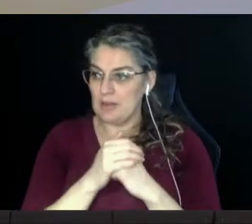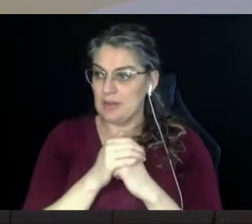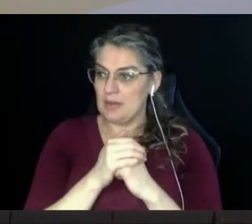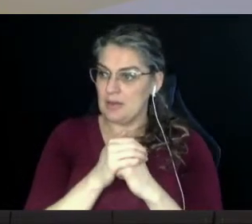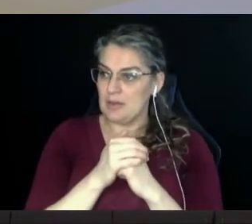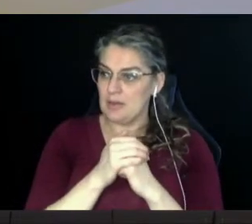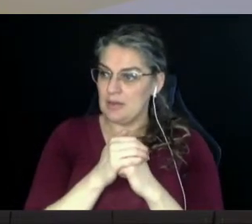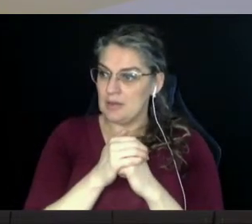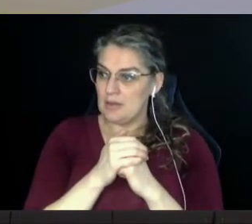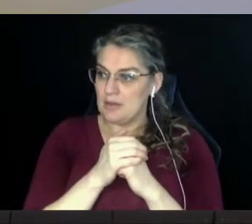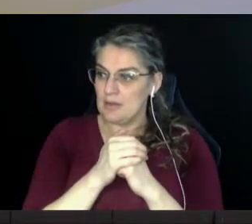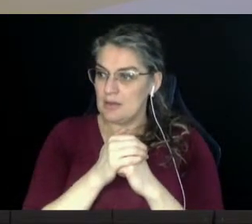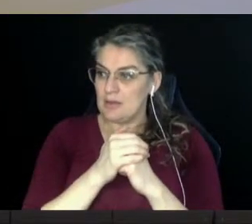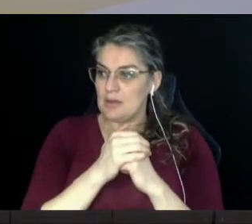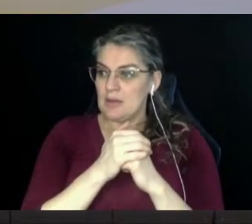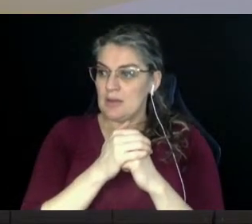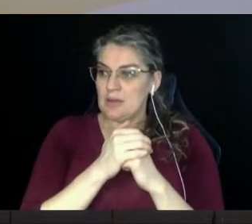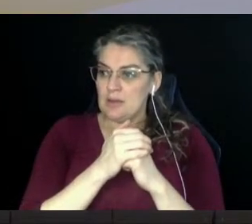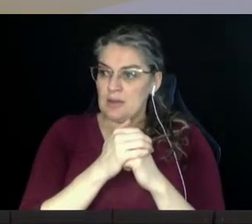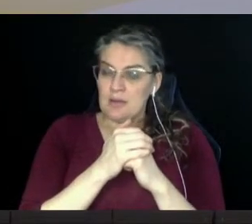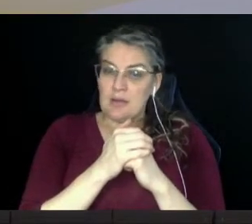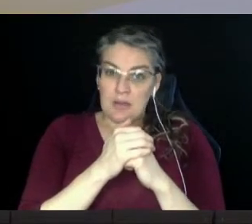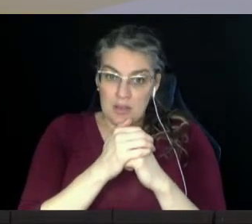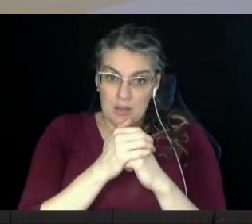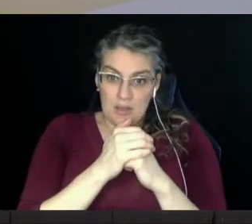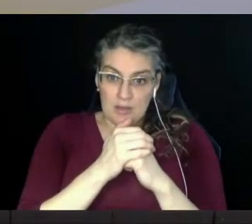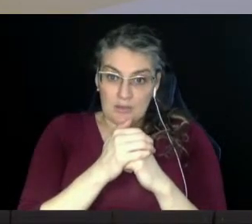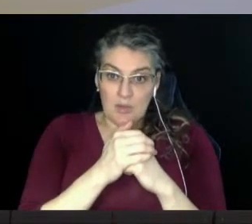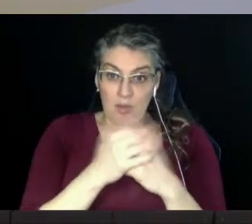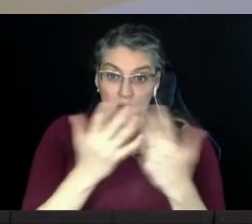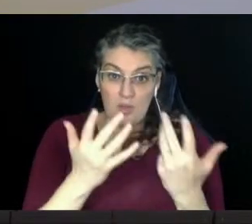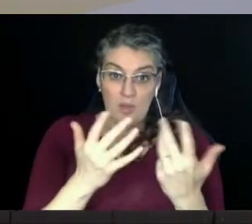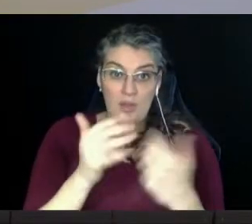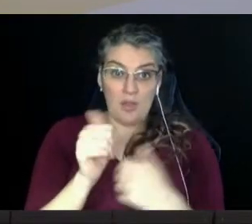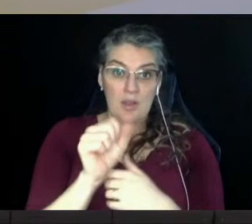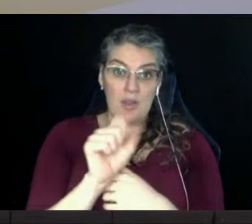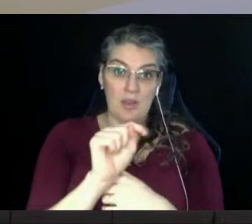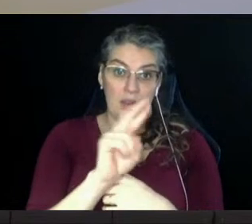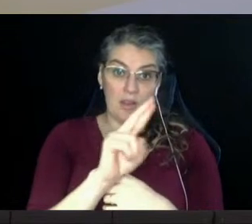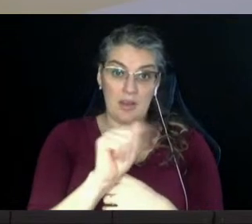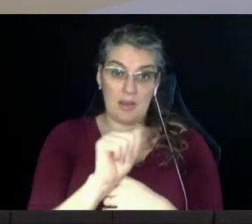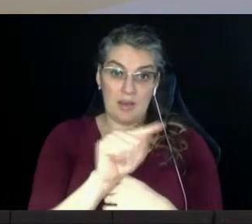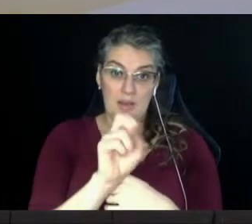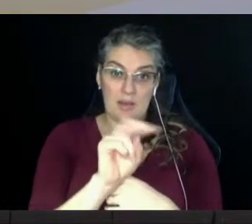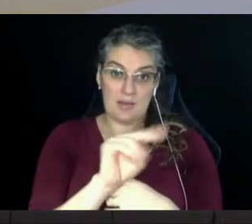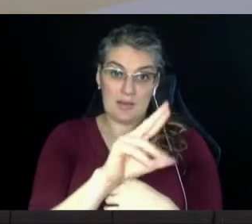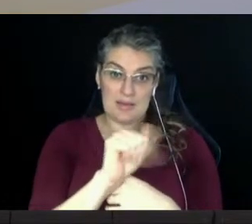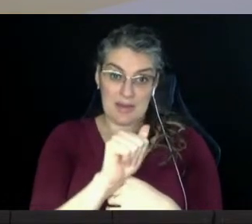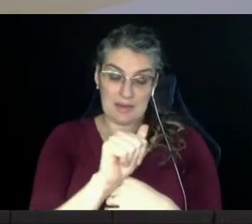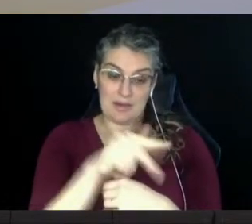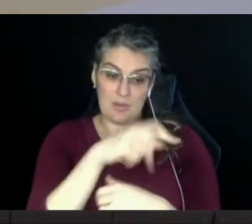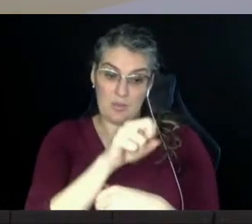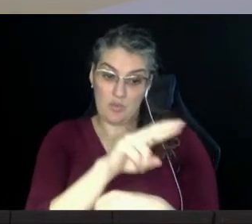I think it was the Premier of New Brunswick got his dose of AstraZeneca last week, and